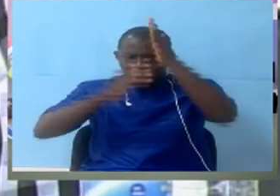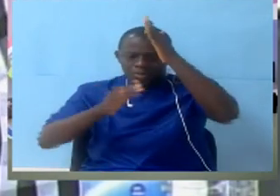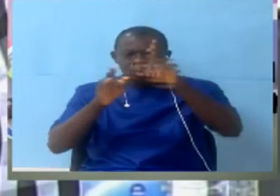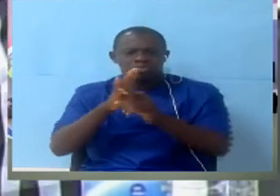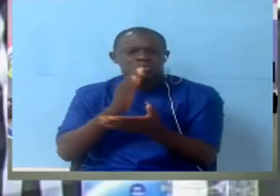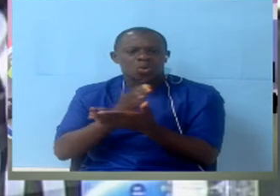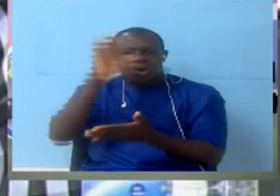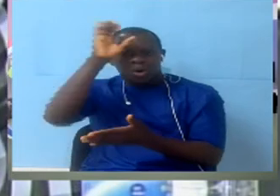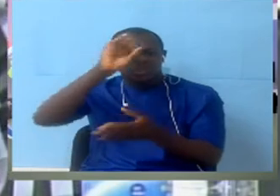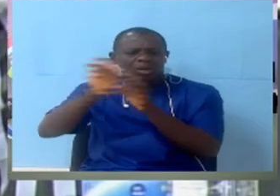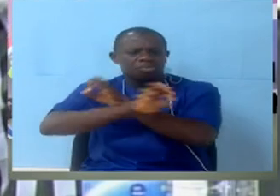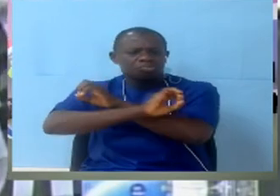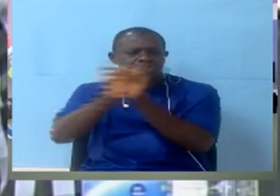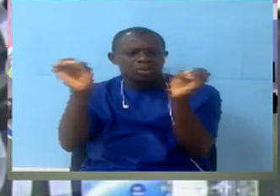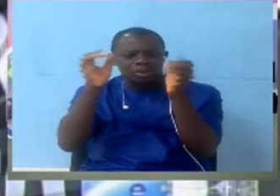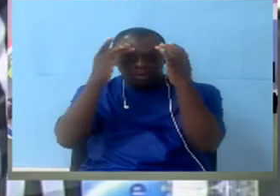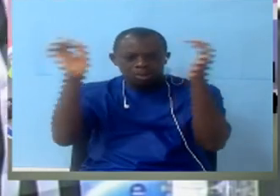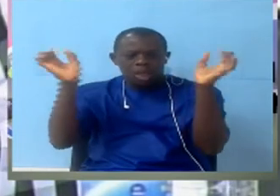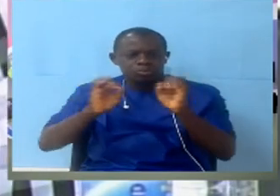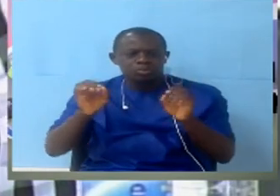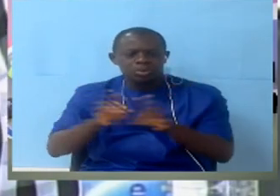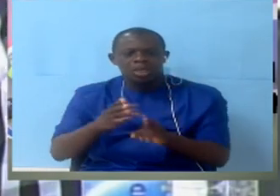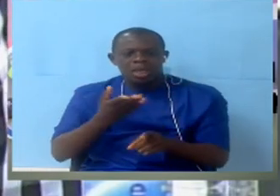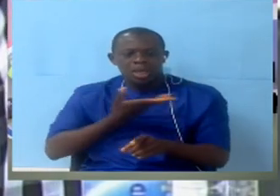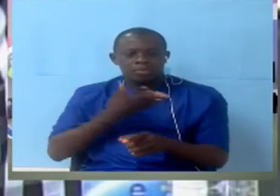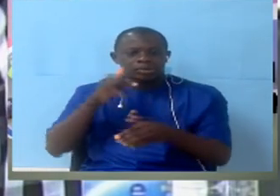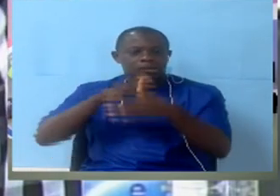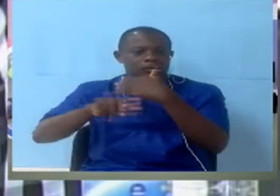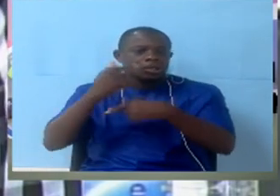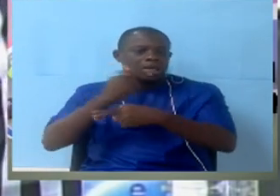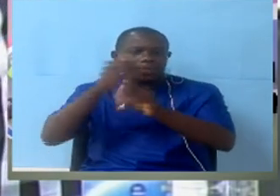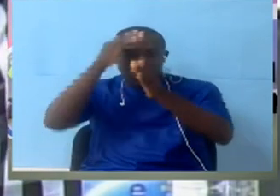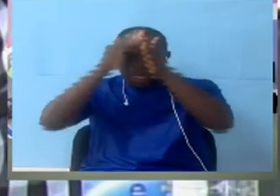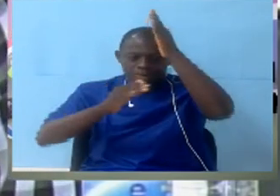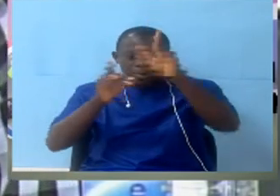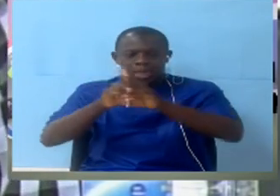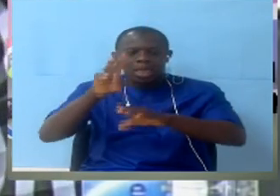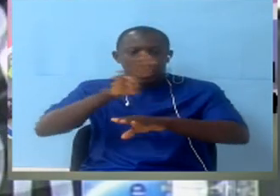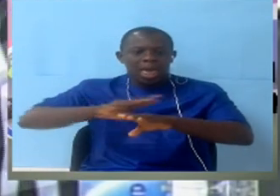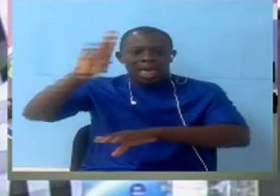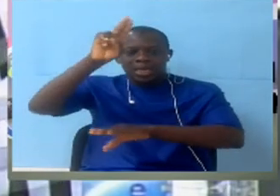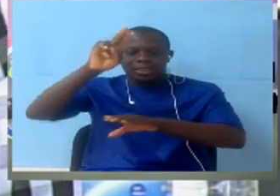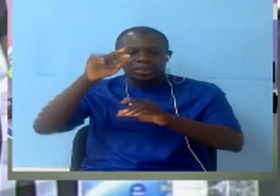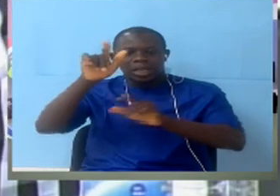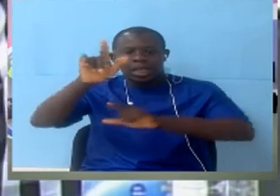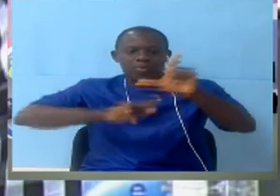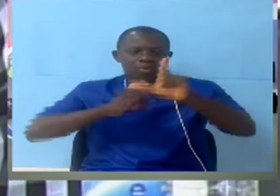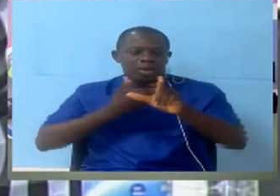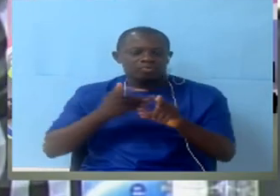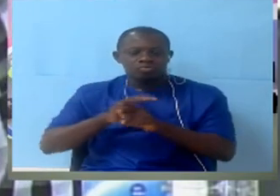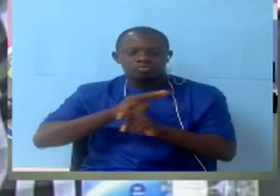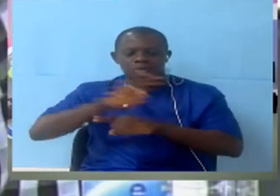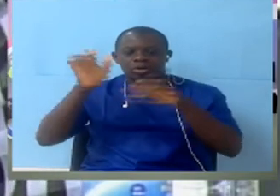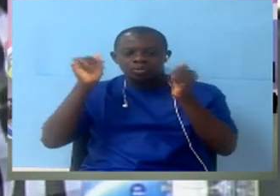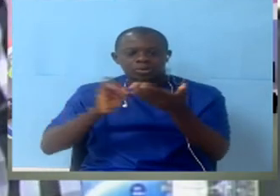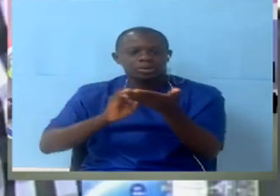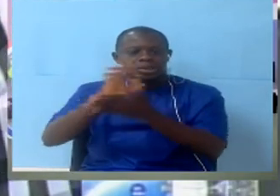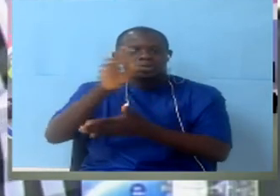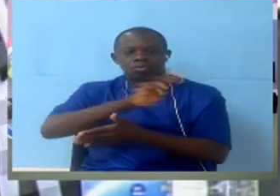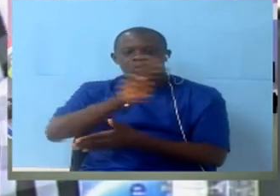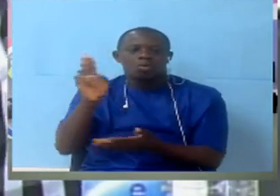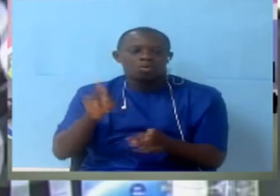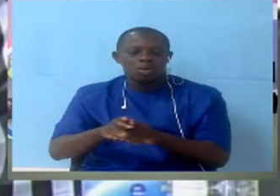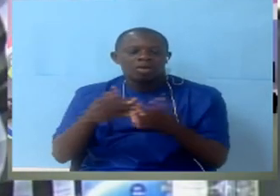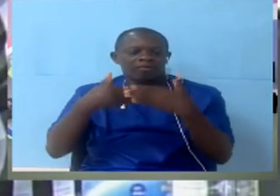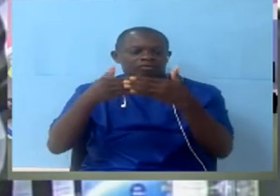still they are in the army. And rank bala soto army kon. And they have high ranks in the army. Ite mo command nola. They cannot command anybody. They cannot function. Ite function